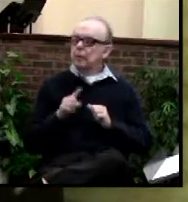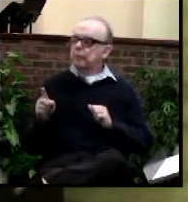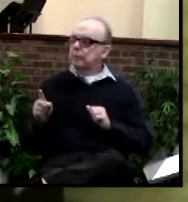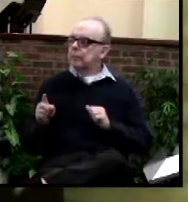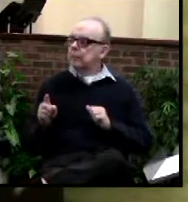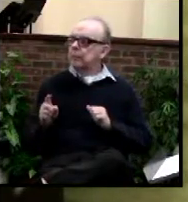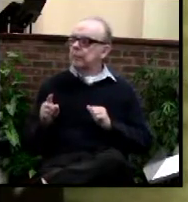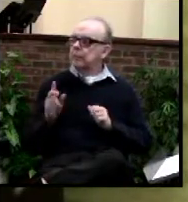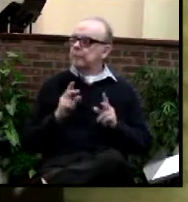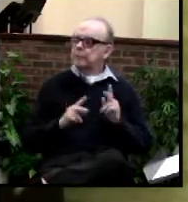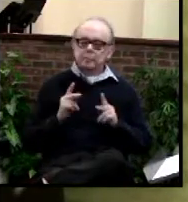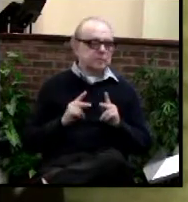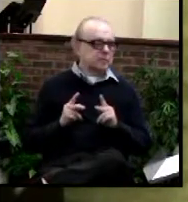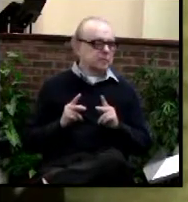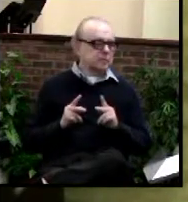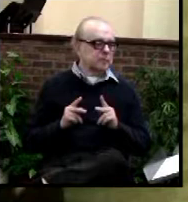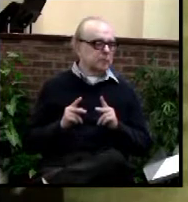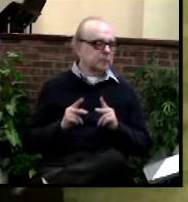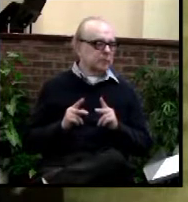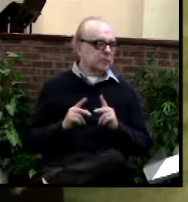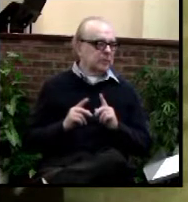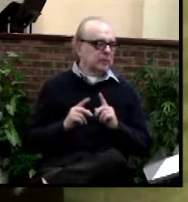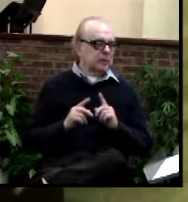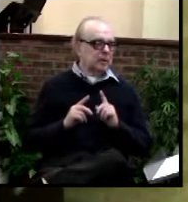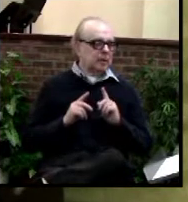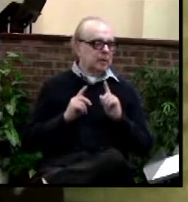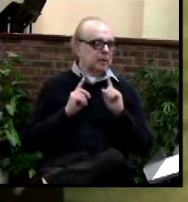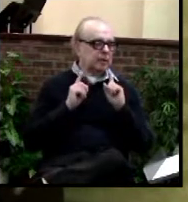people that's going in that yoke is you.